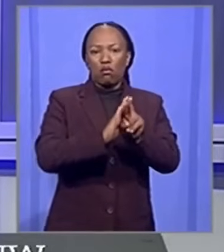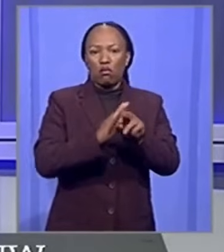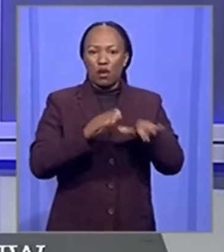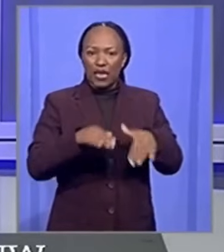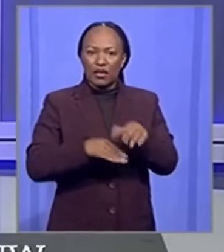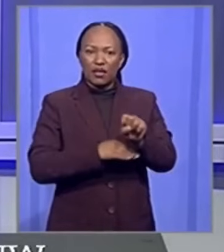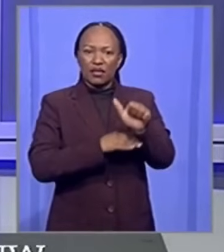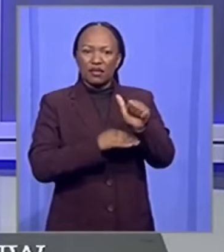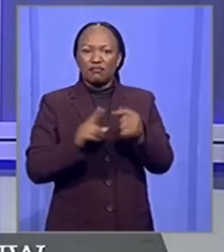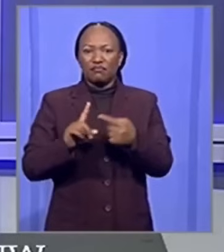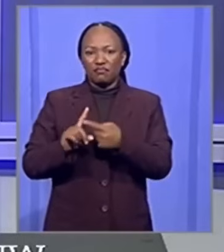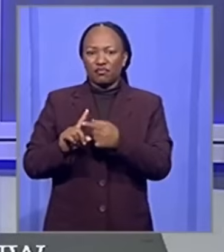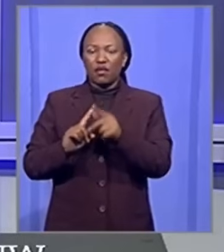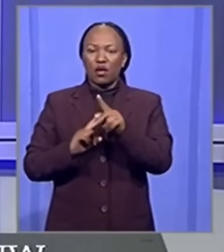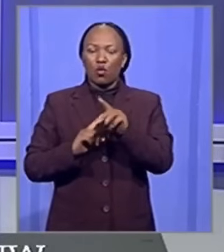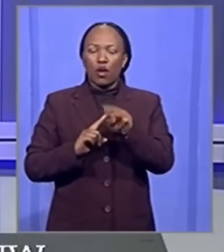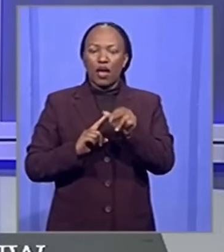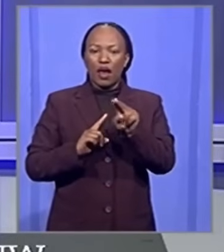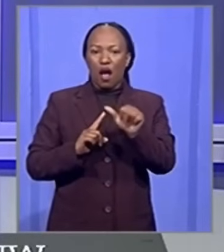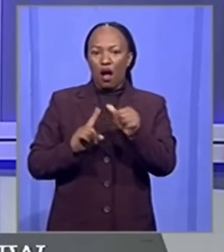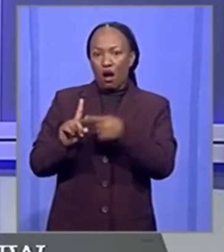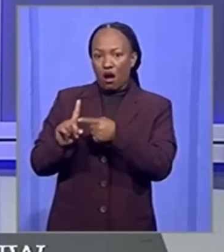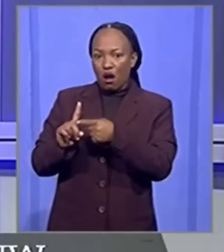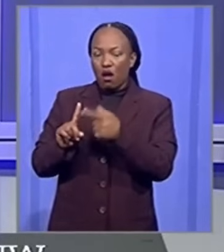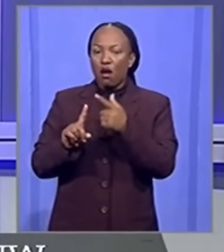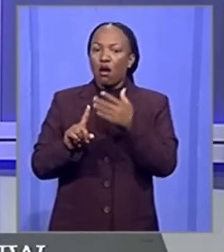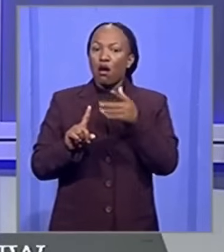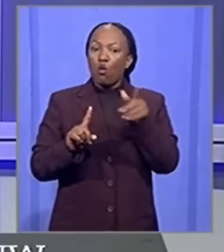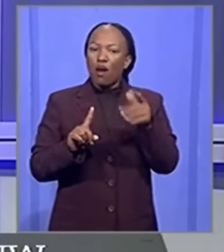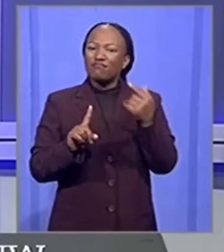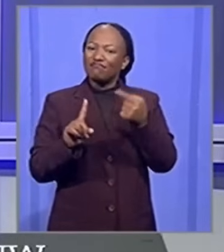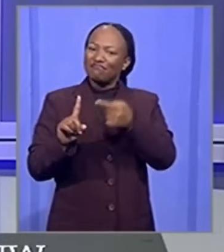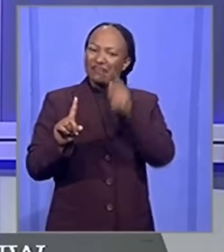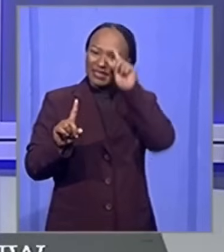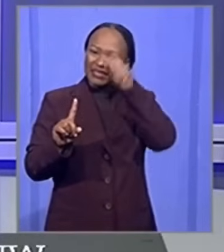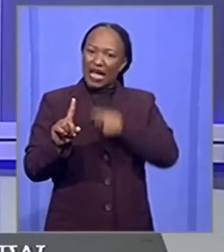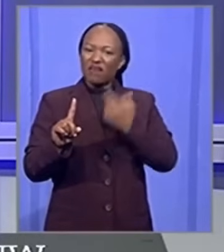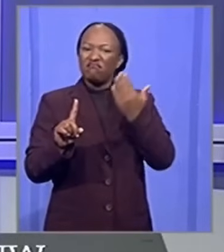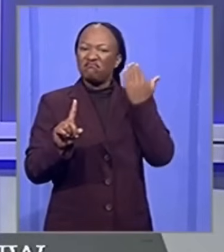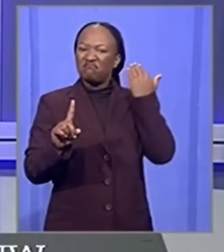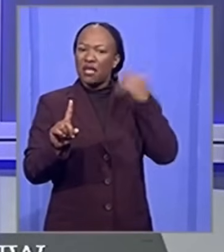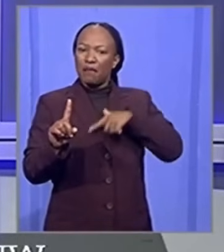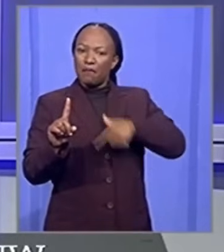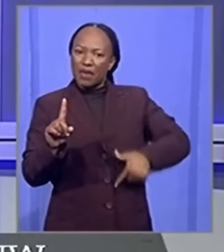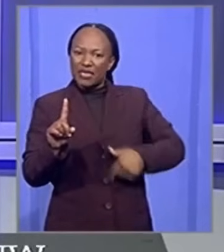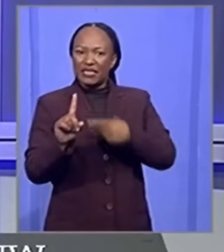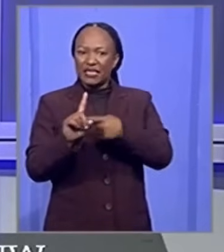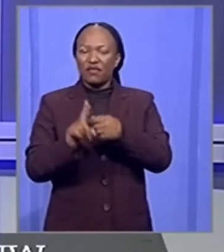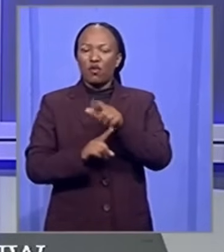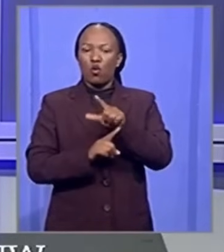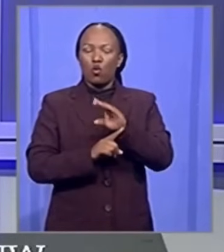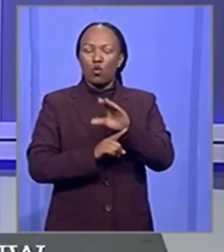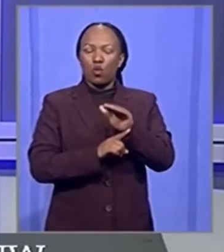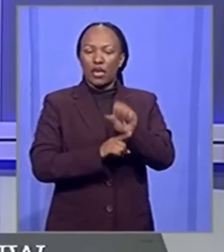etellwa pele ke Kwena Mangope, mora wa mopresidente wa mehleng wa Bophuthatswana Lucas Mangope.